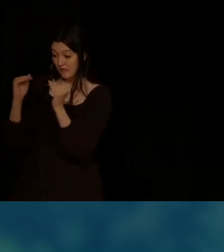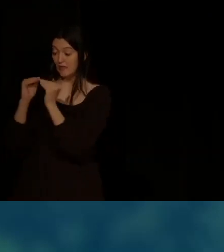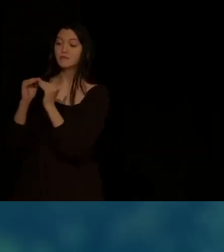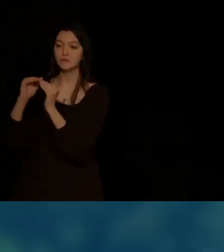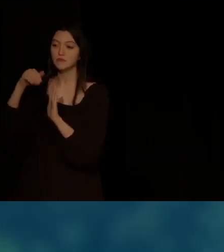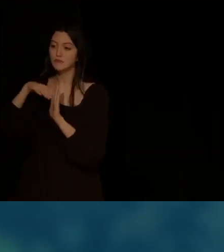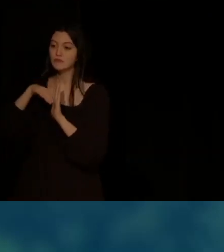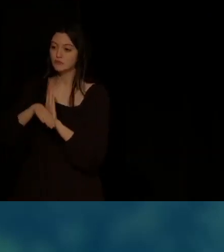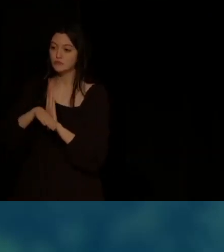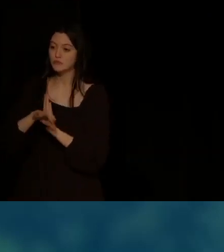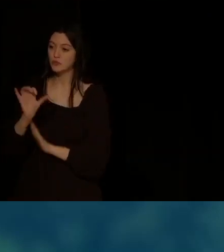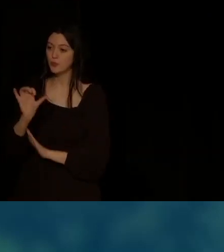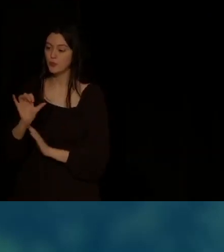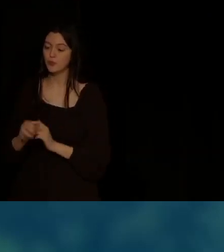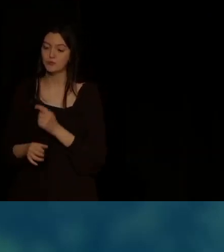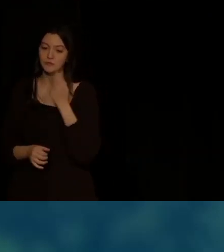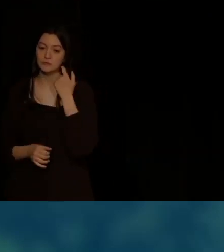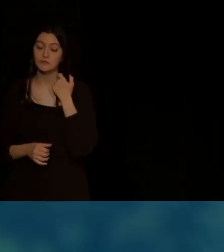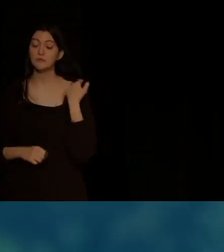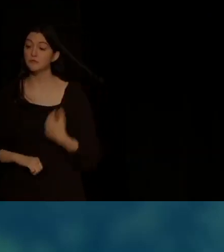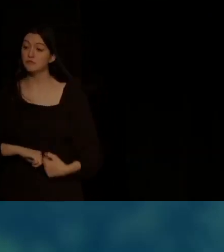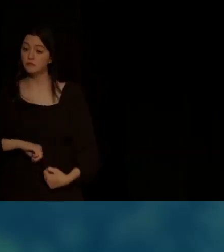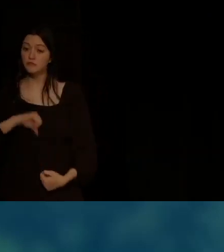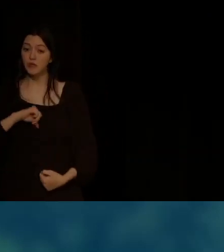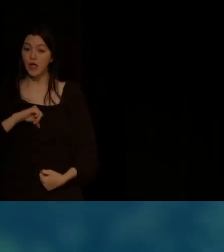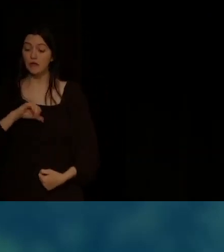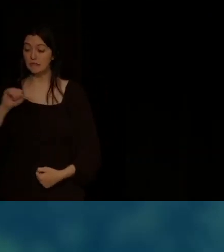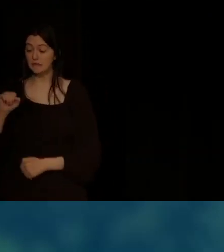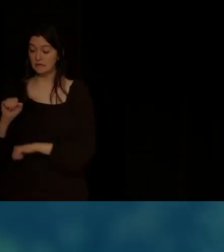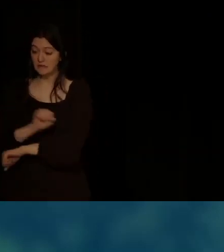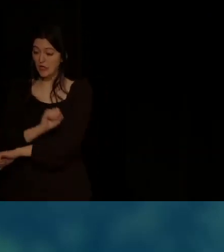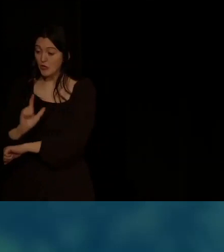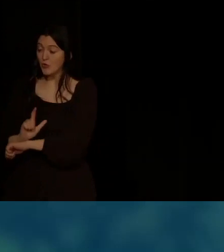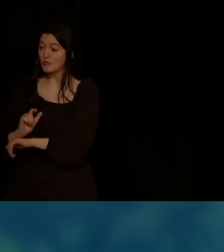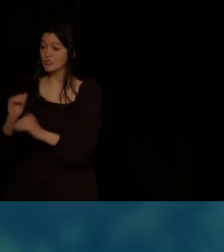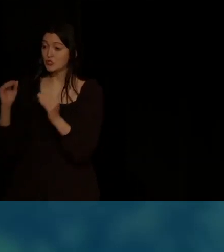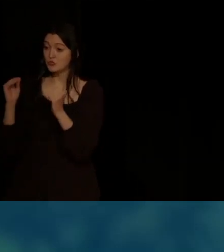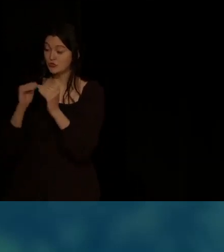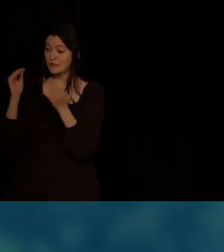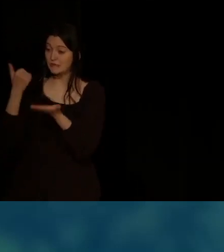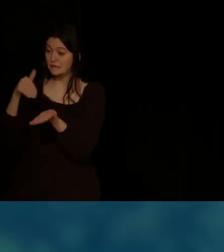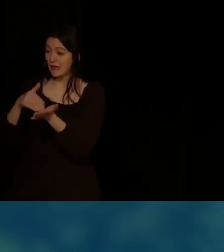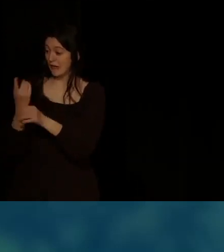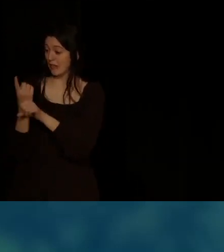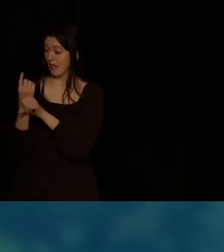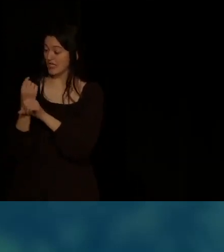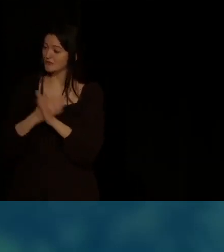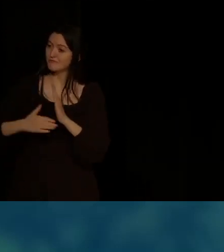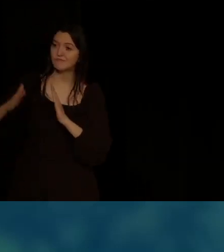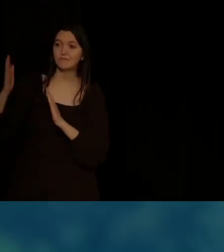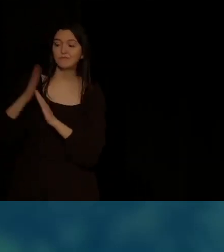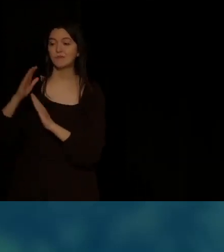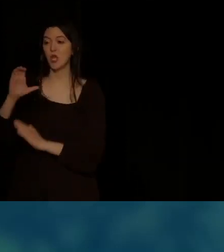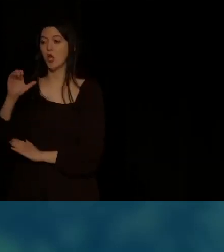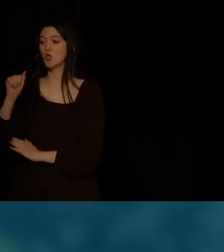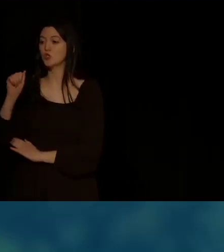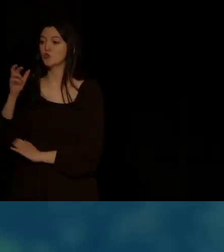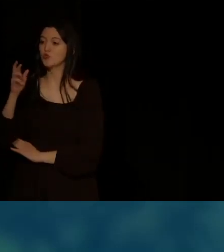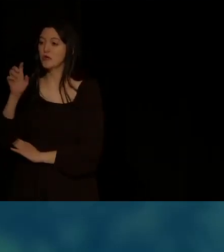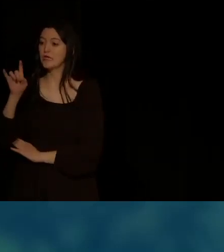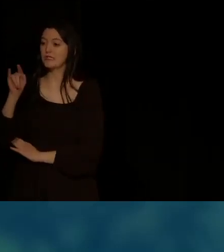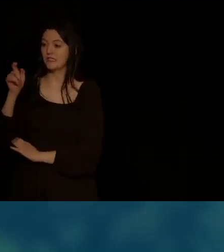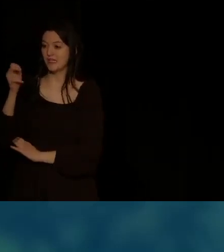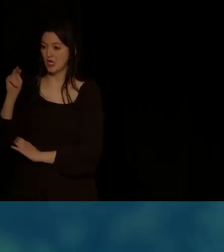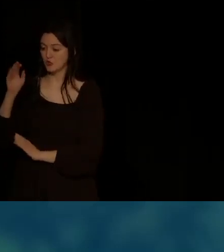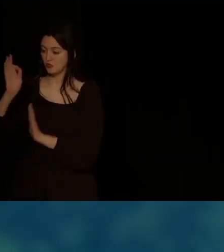substantially. And I'm proud to say that the St. Louis County Justice Center last year received the highest accreditation score of any jail